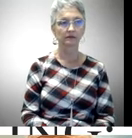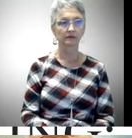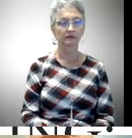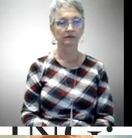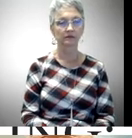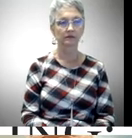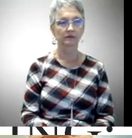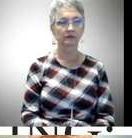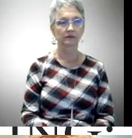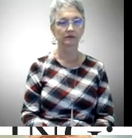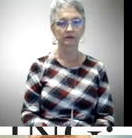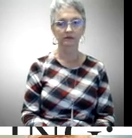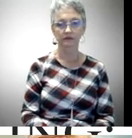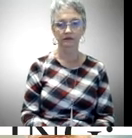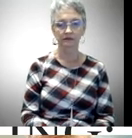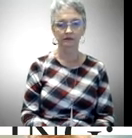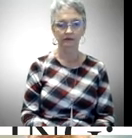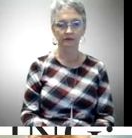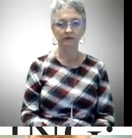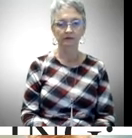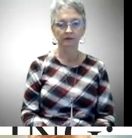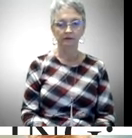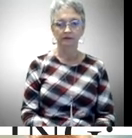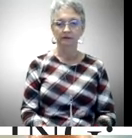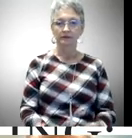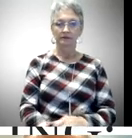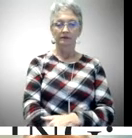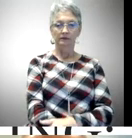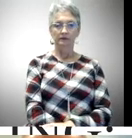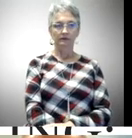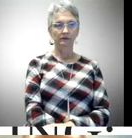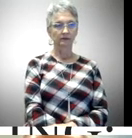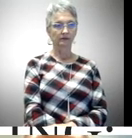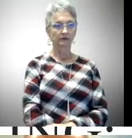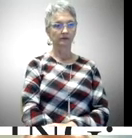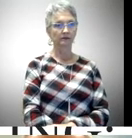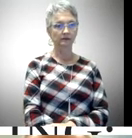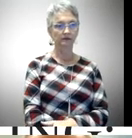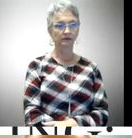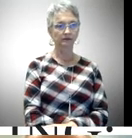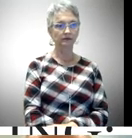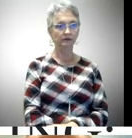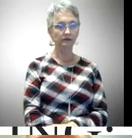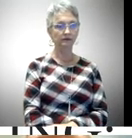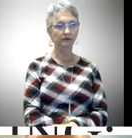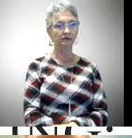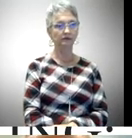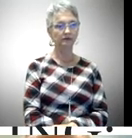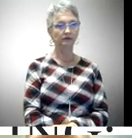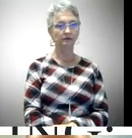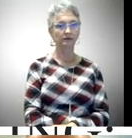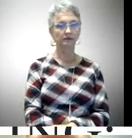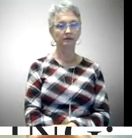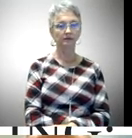state, as well as family members and some stakeholders and providers that looked at guardianship.